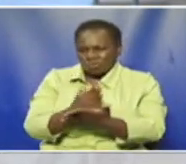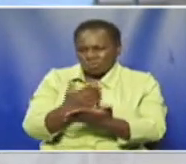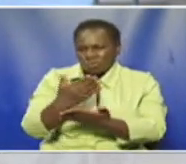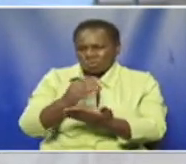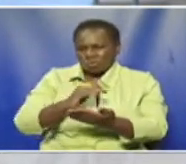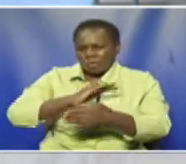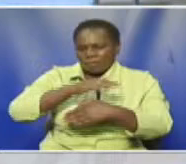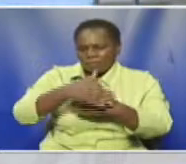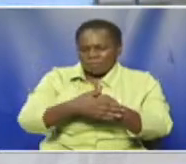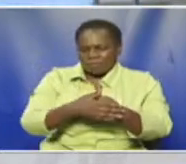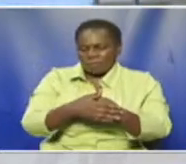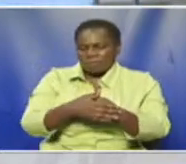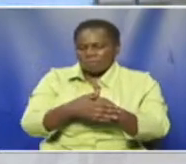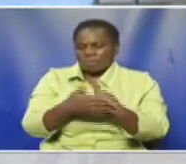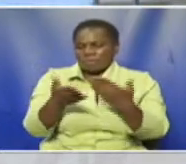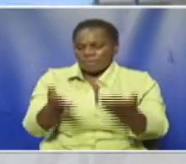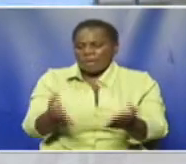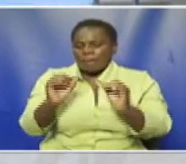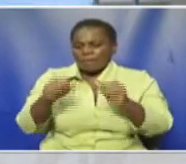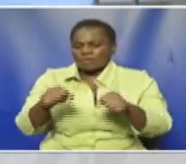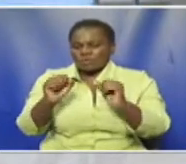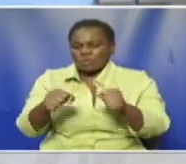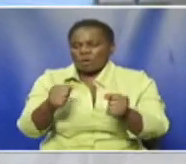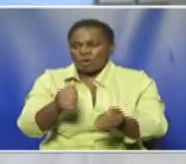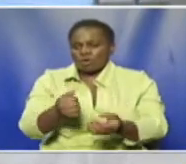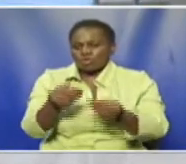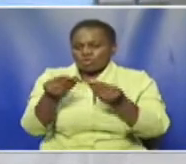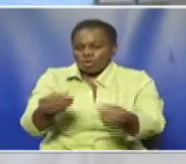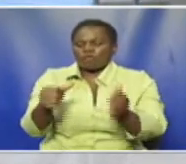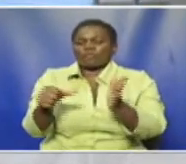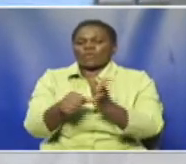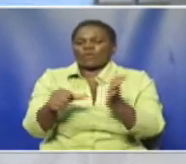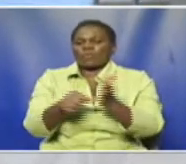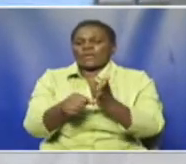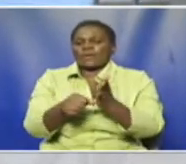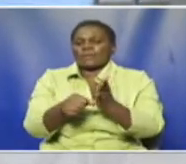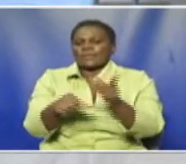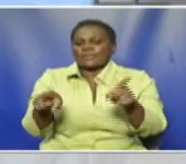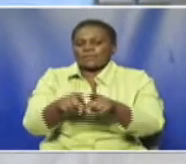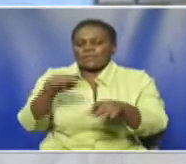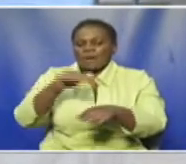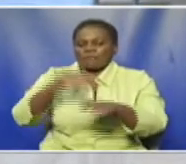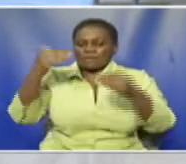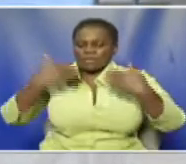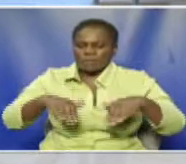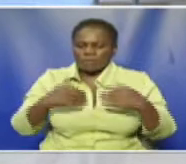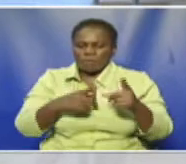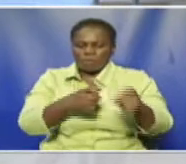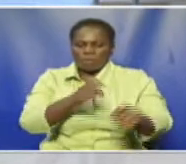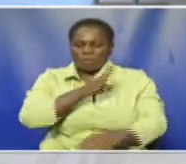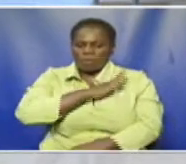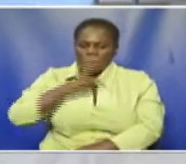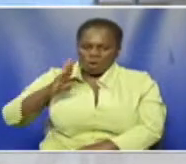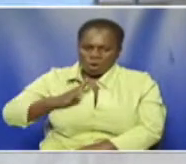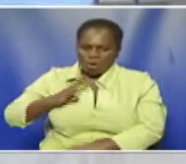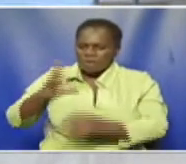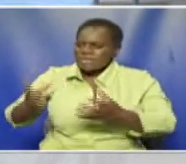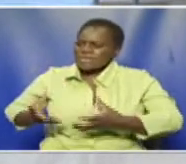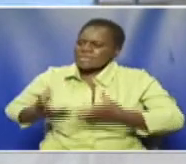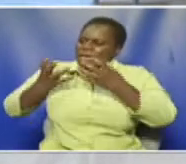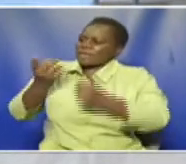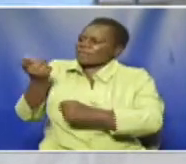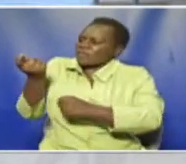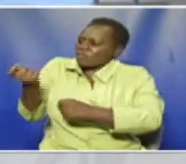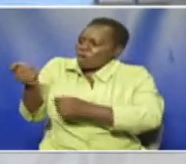reforms currently being undertaken will resolve the woes bedeviling it, even as the affected staff accuse the board of sacrificing